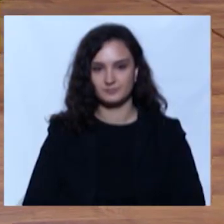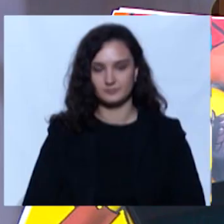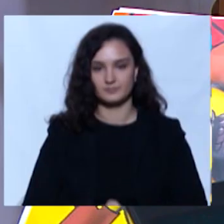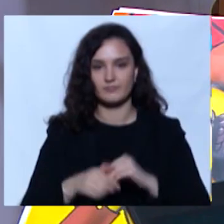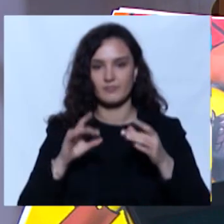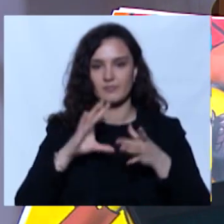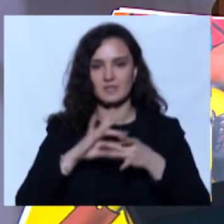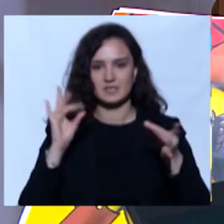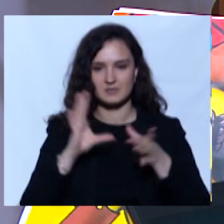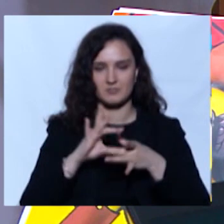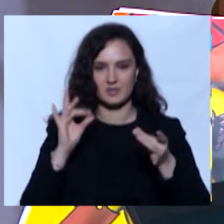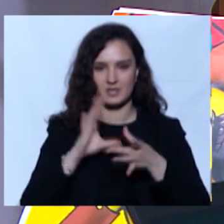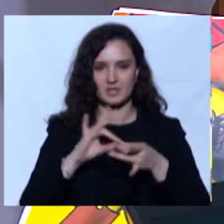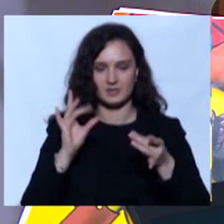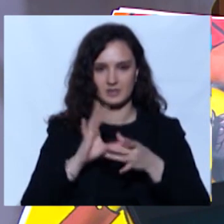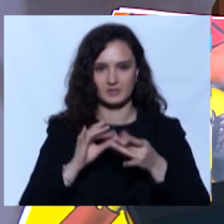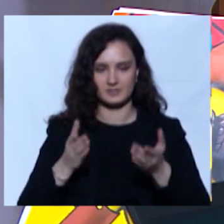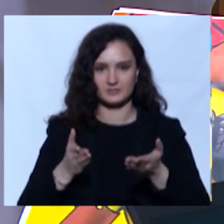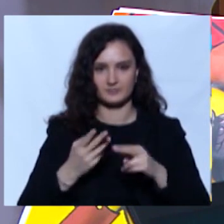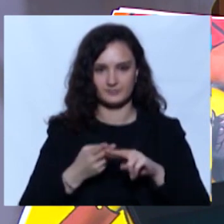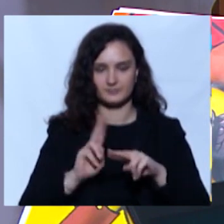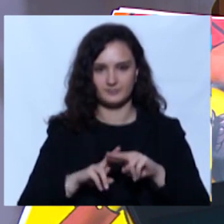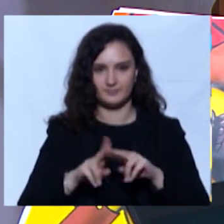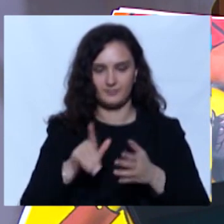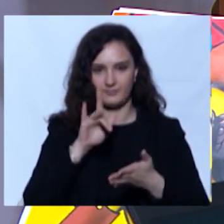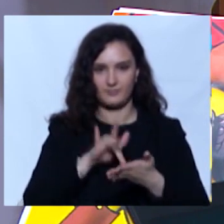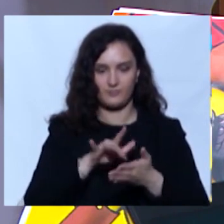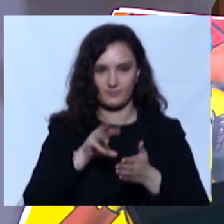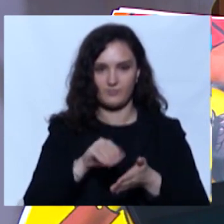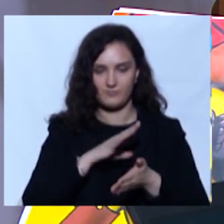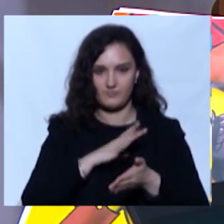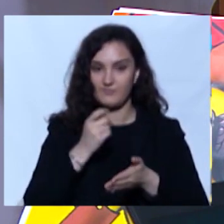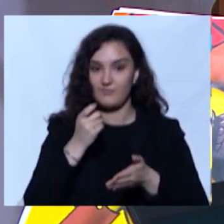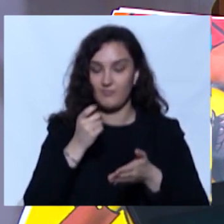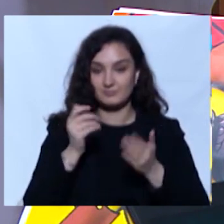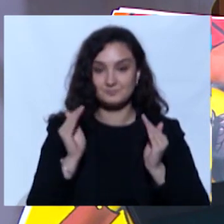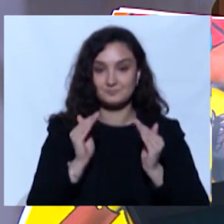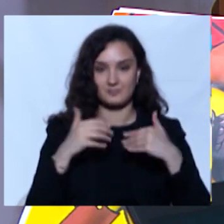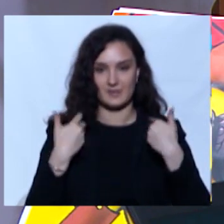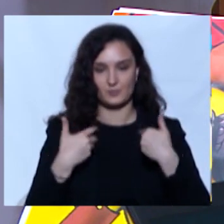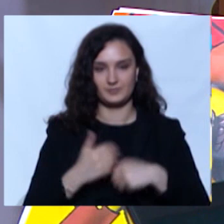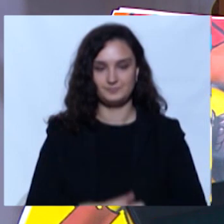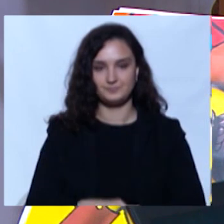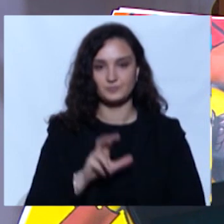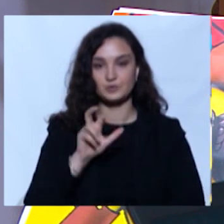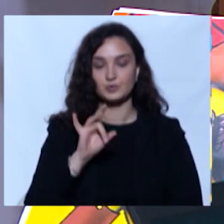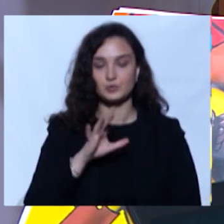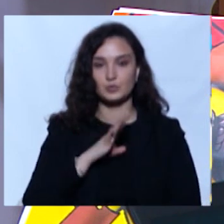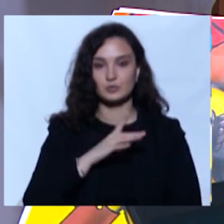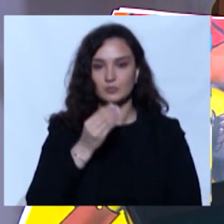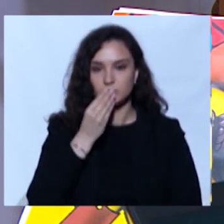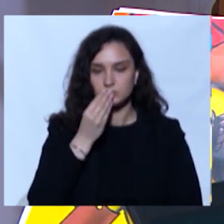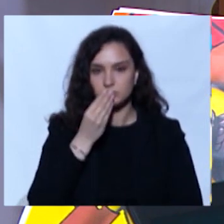Spaghetti was all over the place, and in the middle of it was a little monkey. George had been